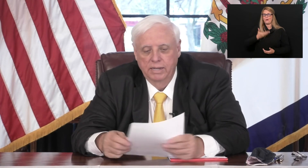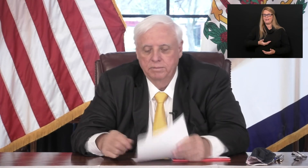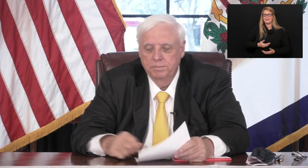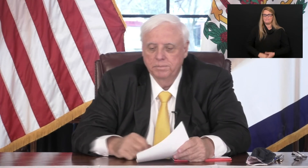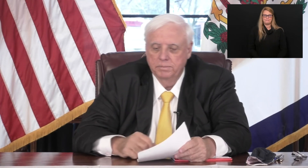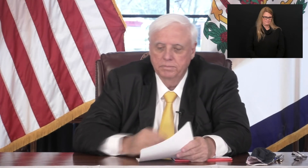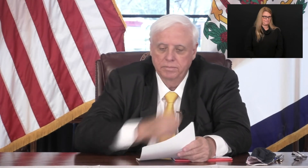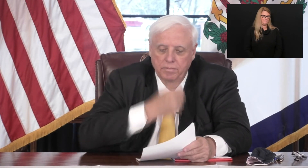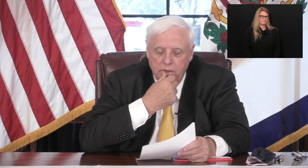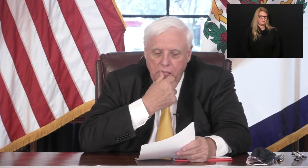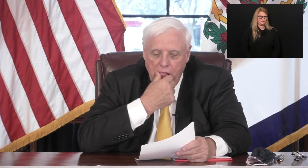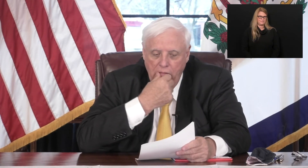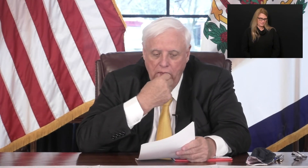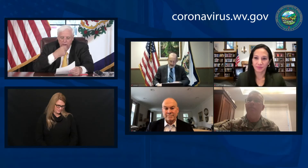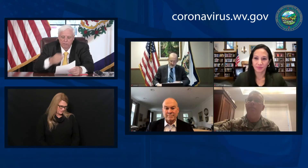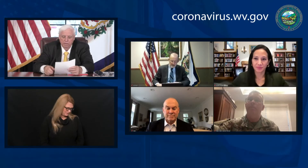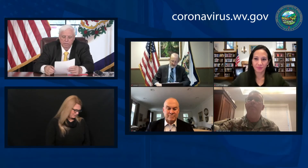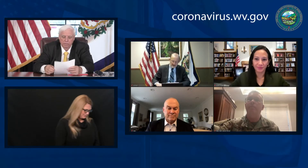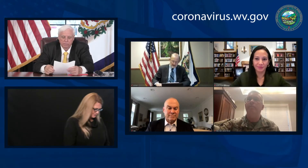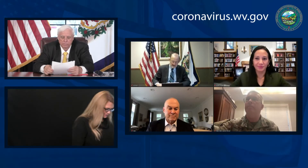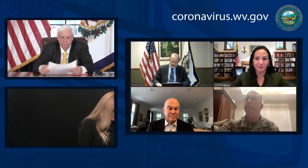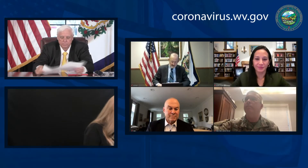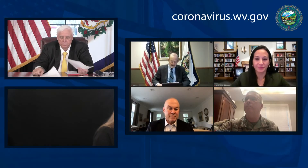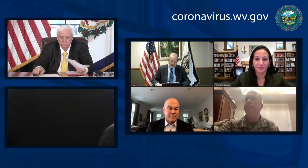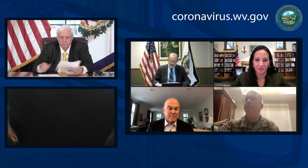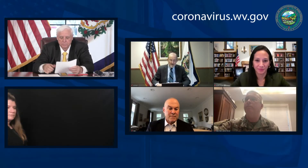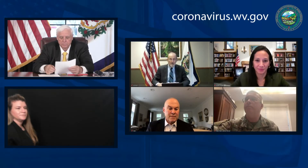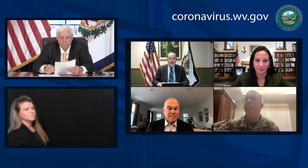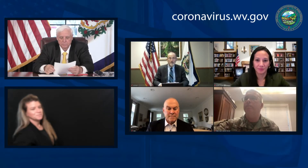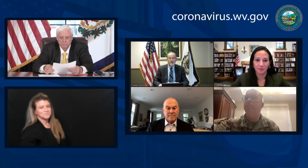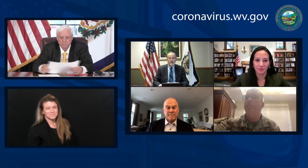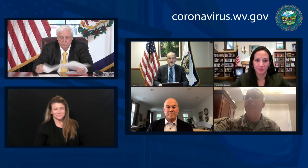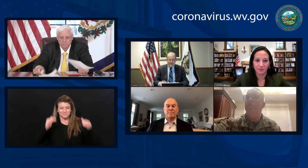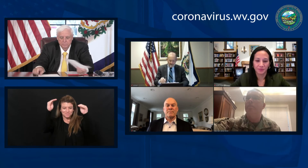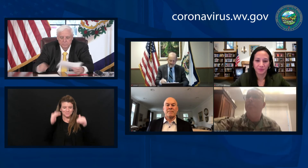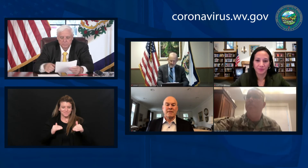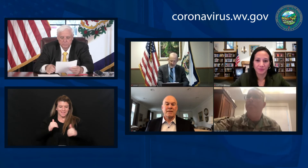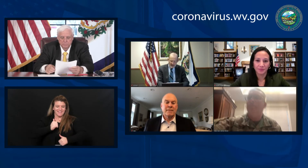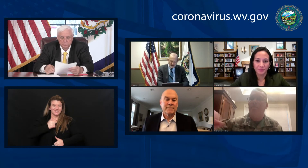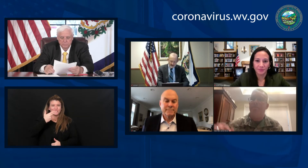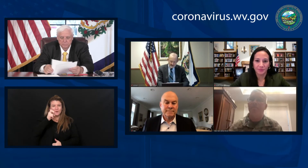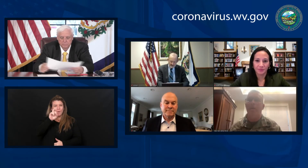got. All right, thank you, Governor. Let's now go to Major General Hoyer with the West Virginia National Guard.